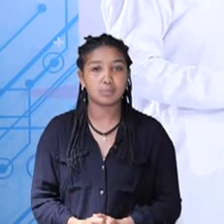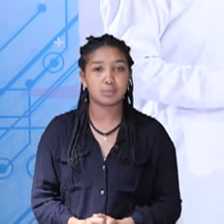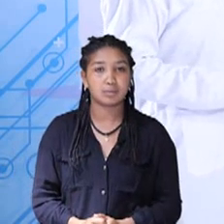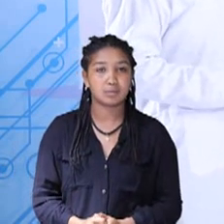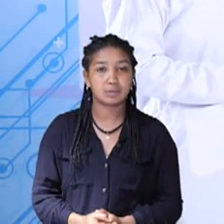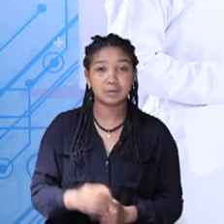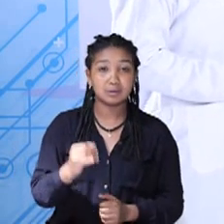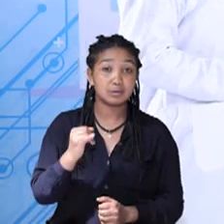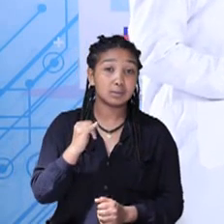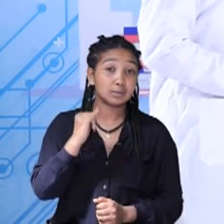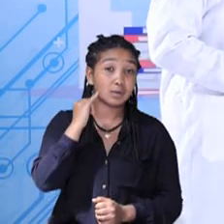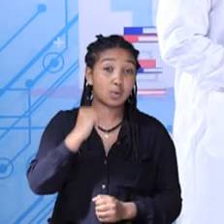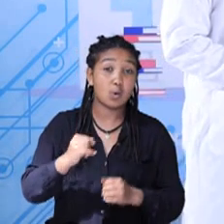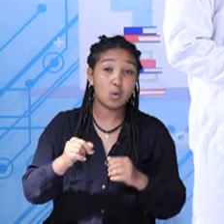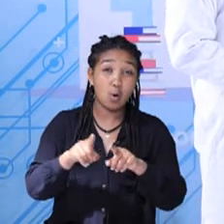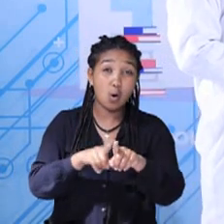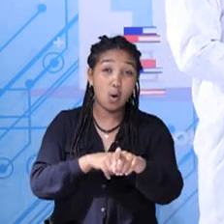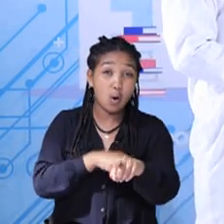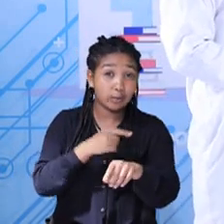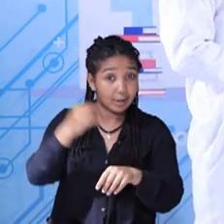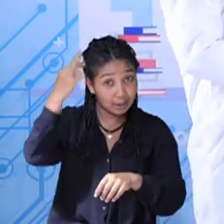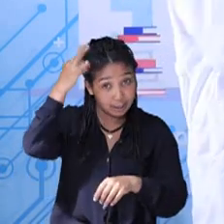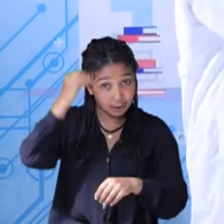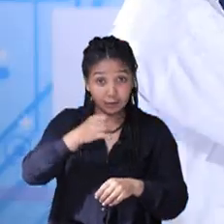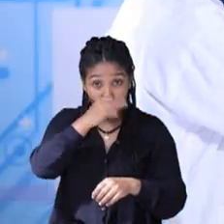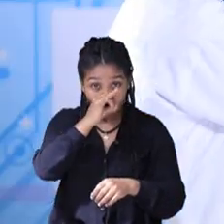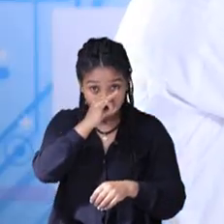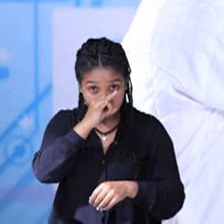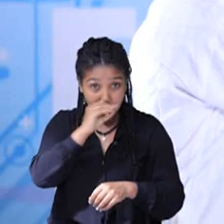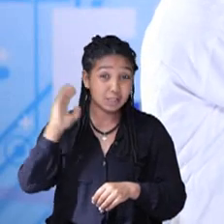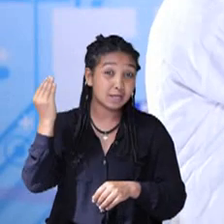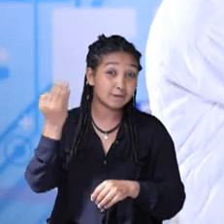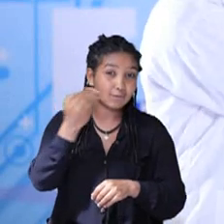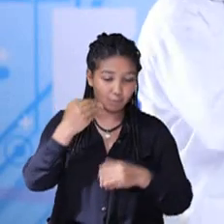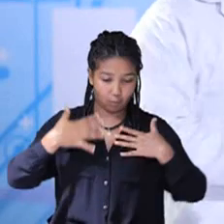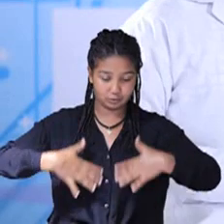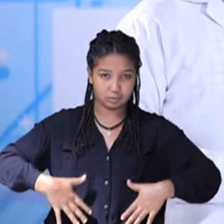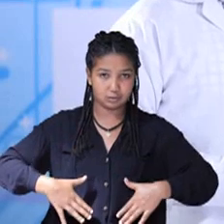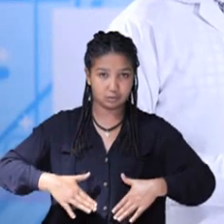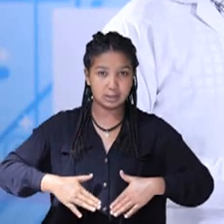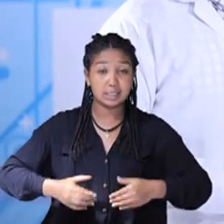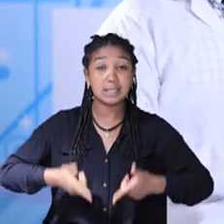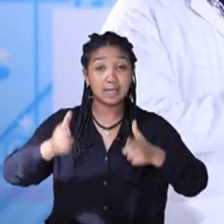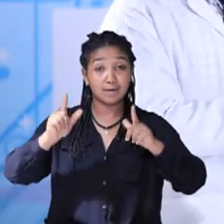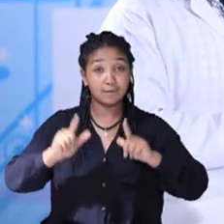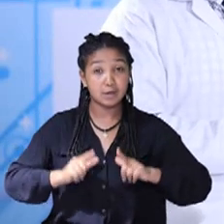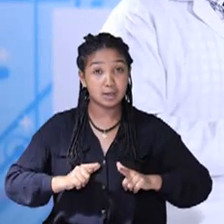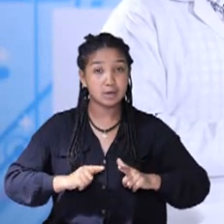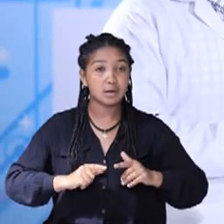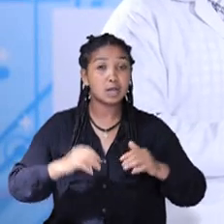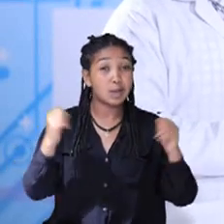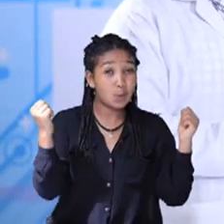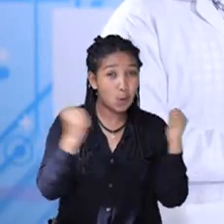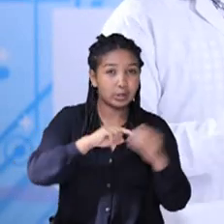thicker fur or long hair in foxes. Thicker fur foxes live in colder